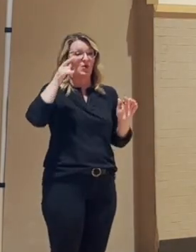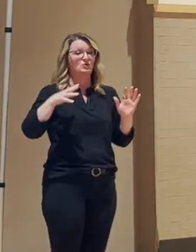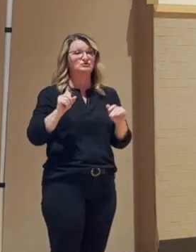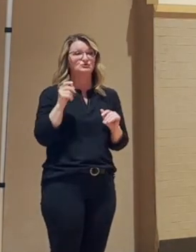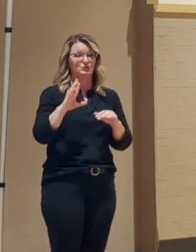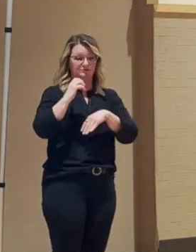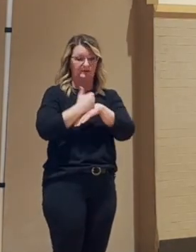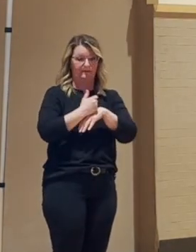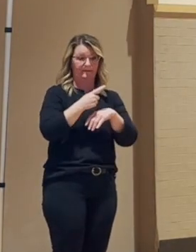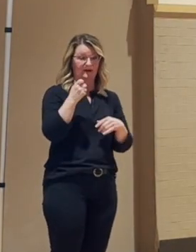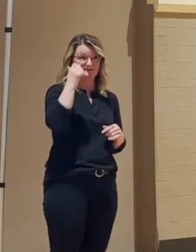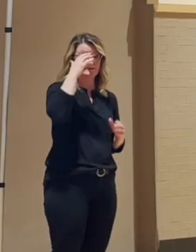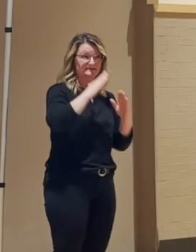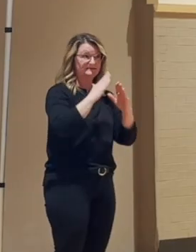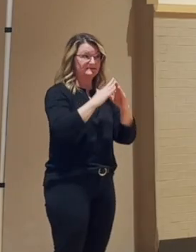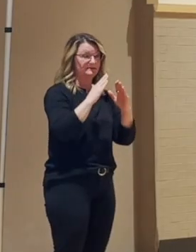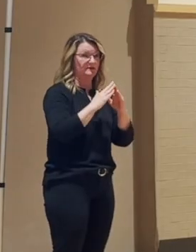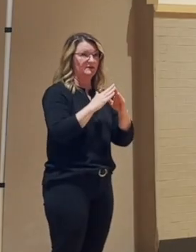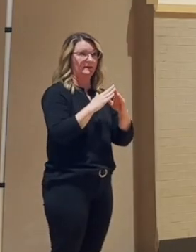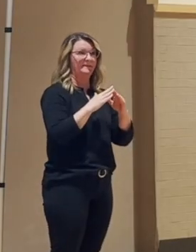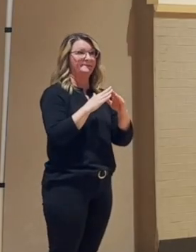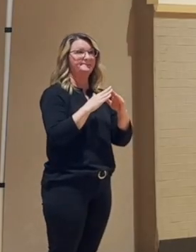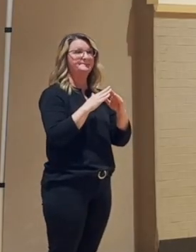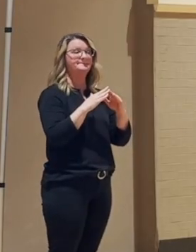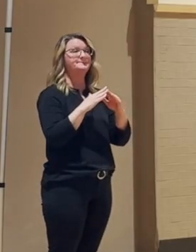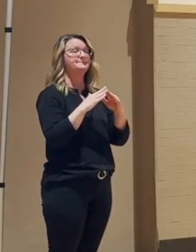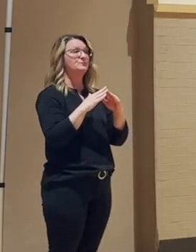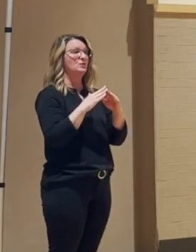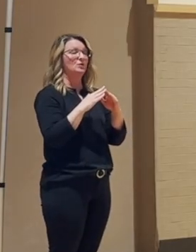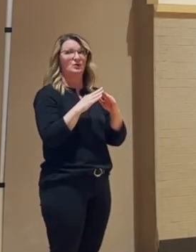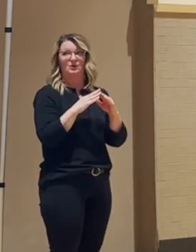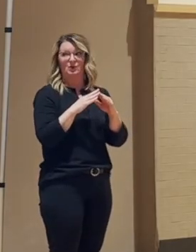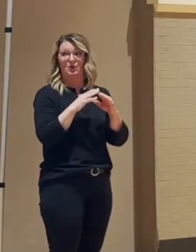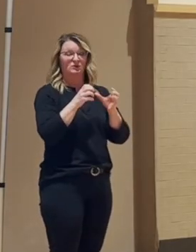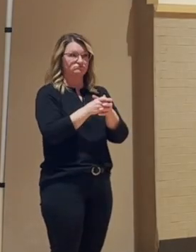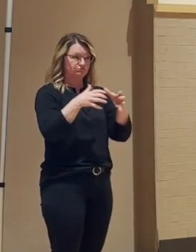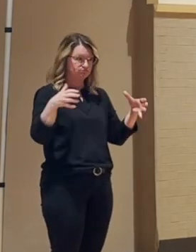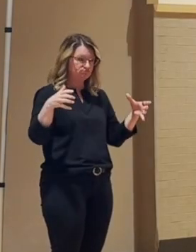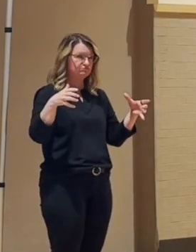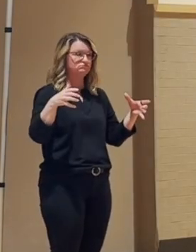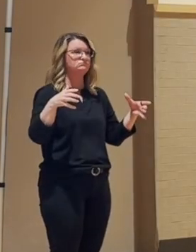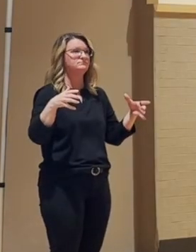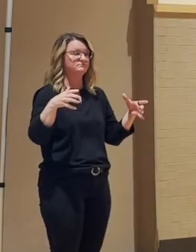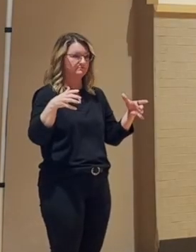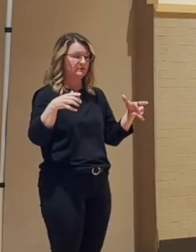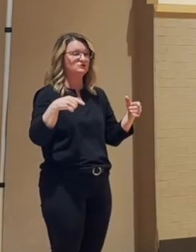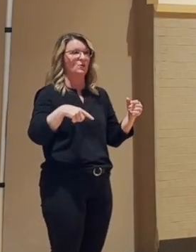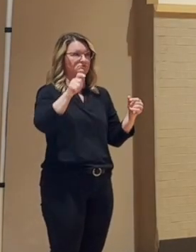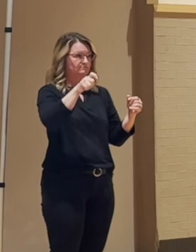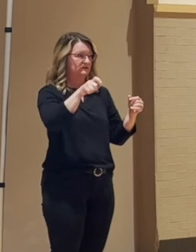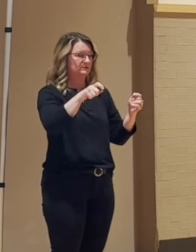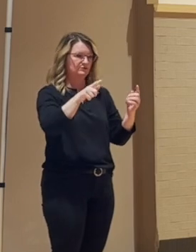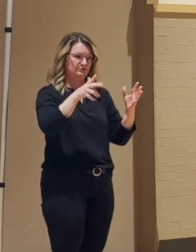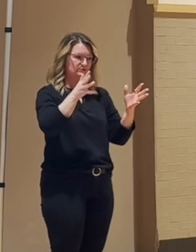established because the city of Buffalo was essentially going broke, and So they did need to address